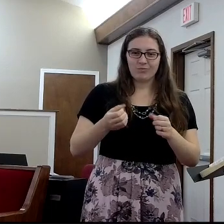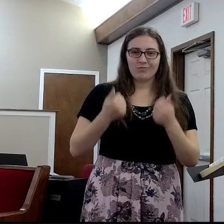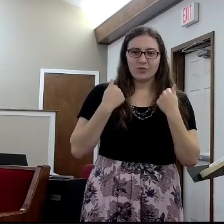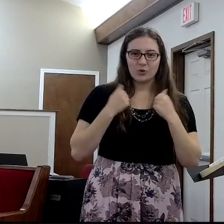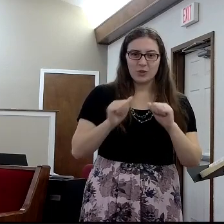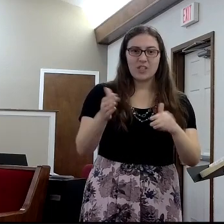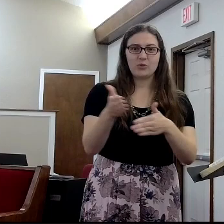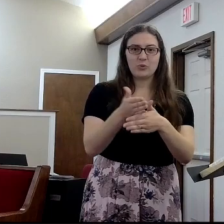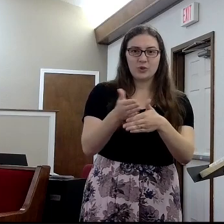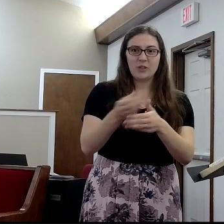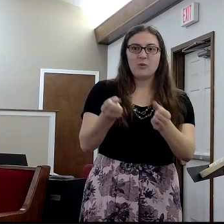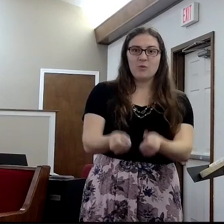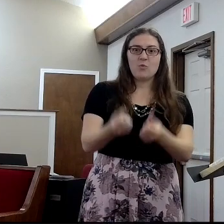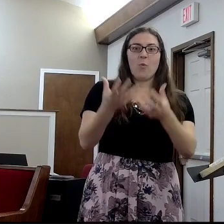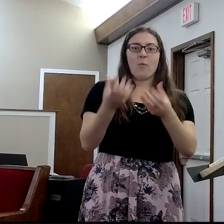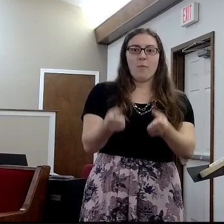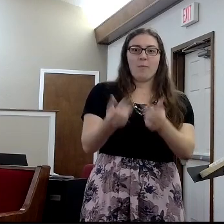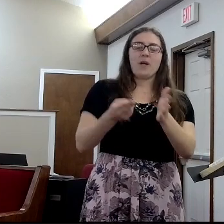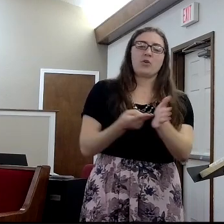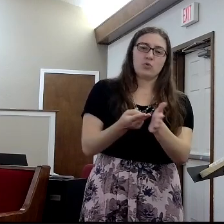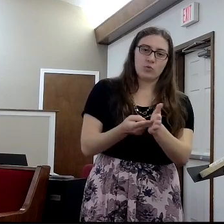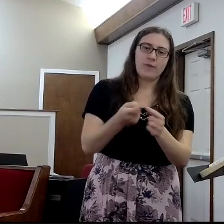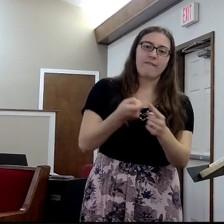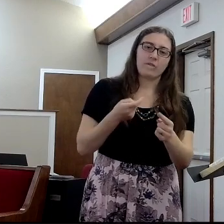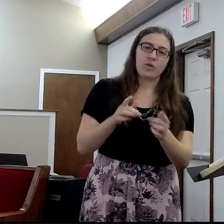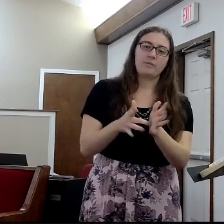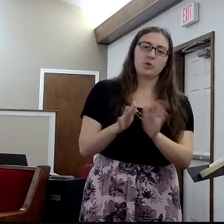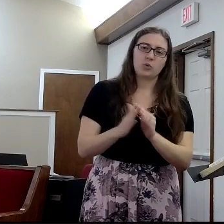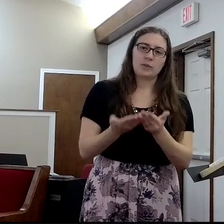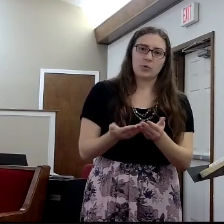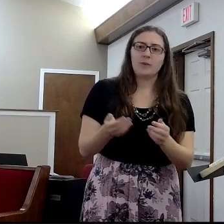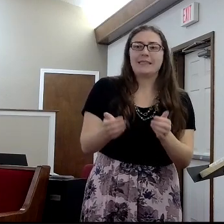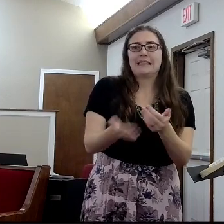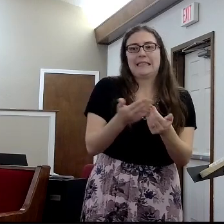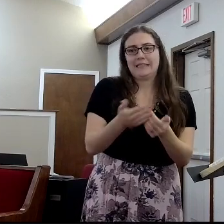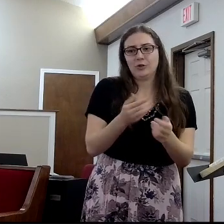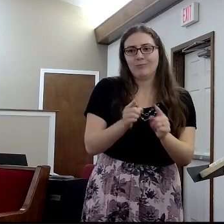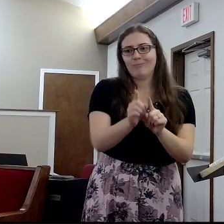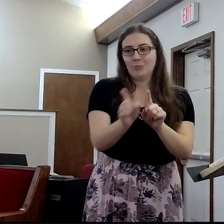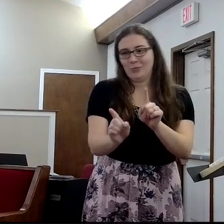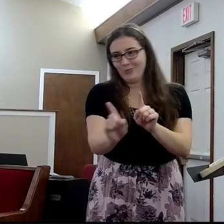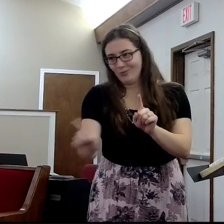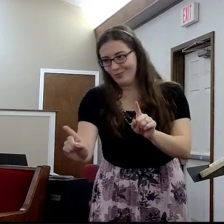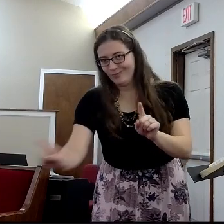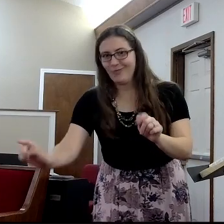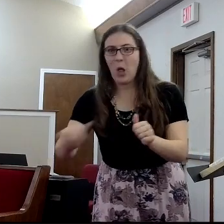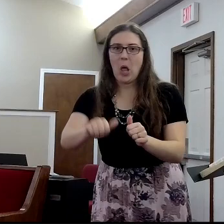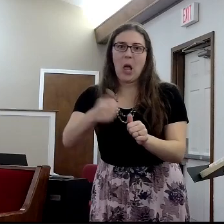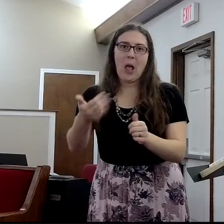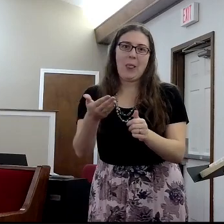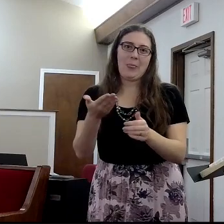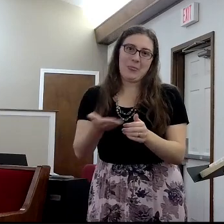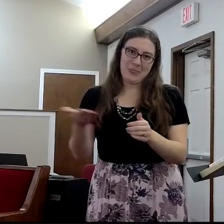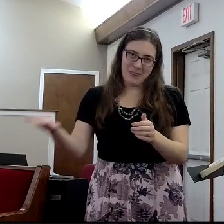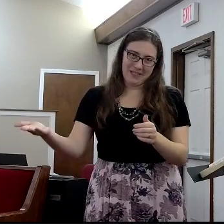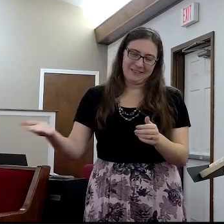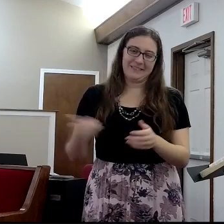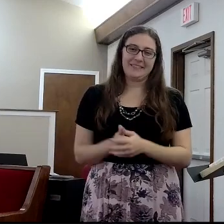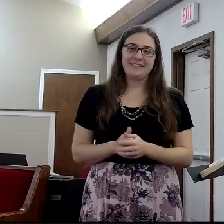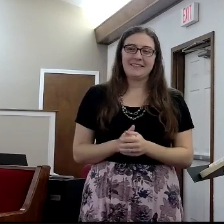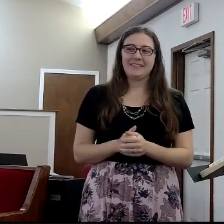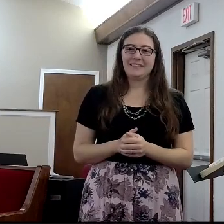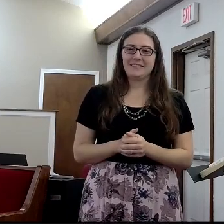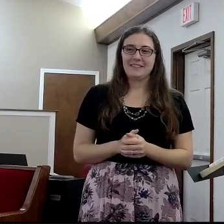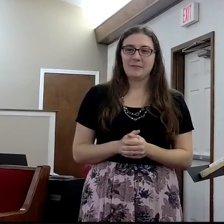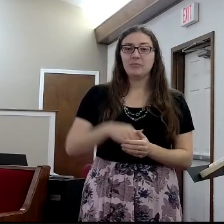here. But there's just so much truth and good that we can get from Scripture, so it's easy to see. When you think about the book of